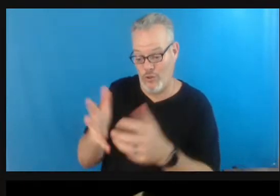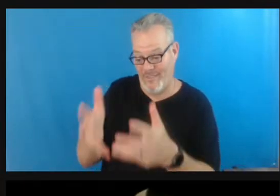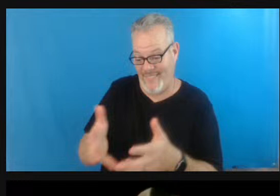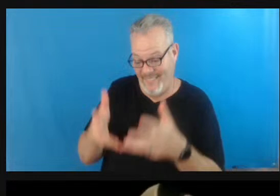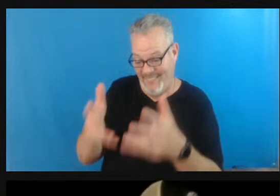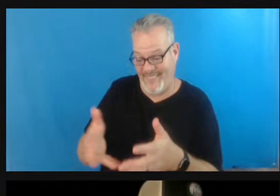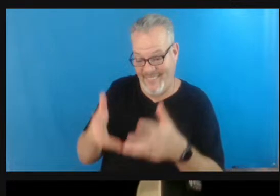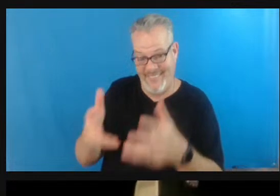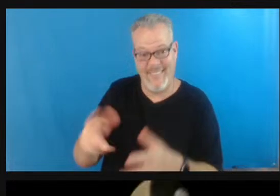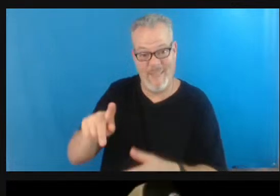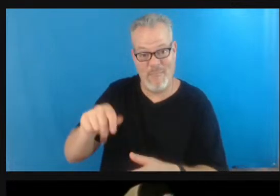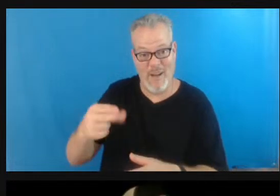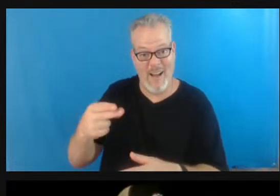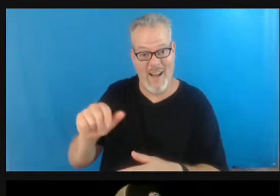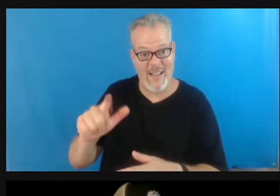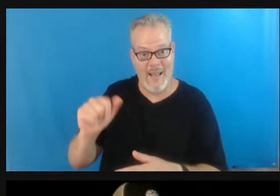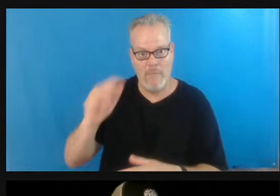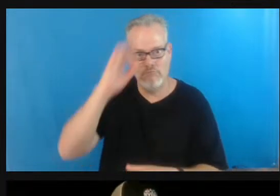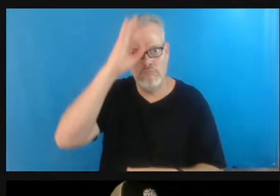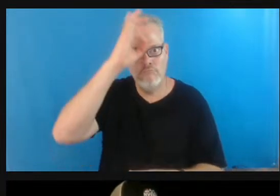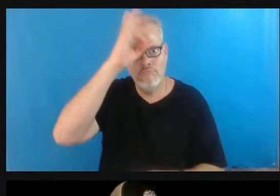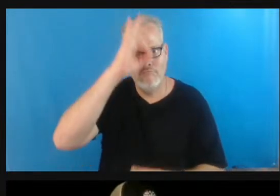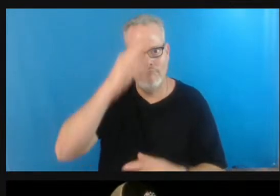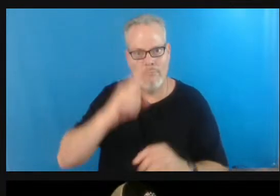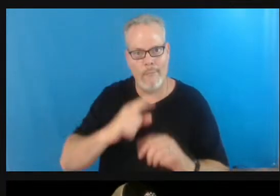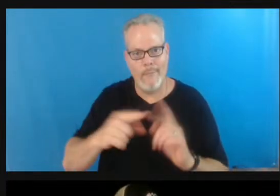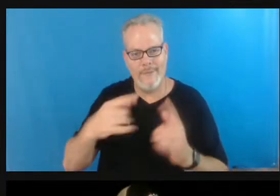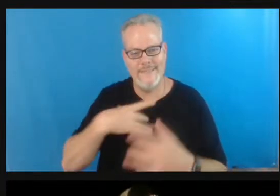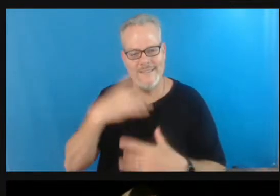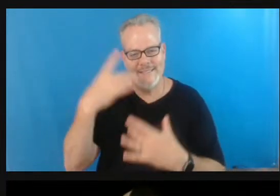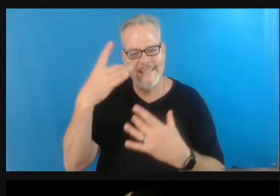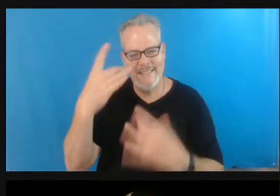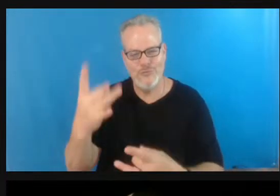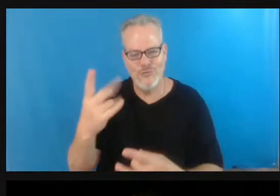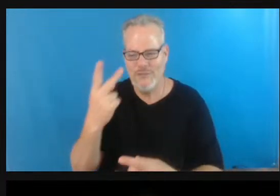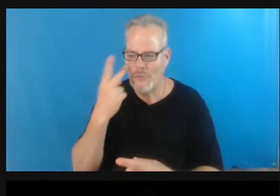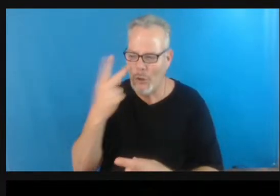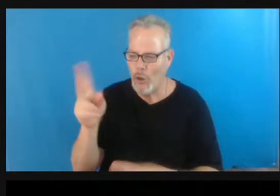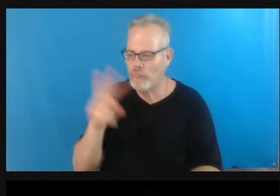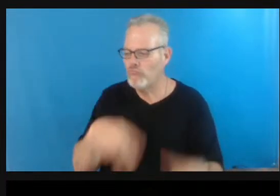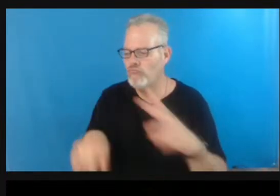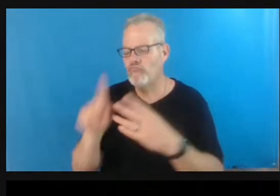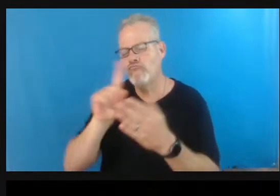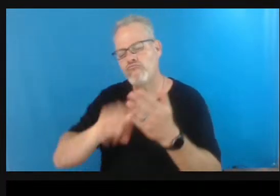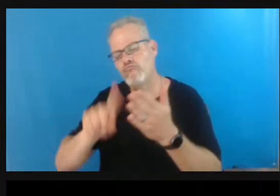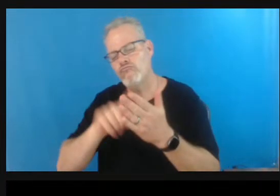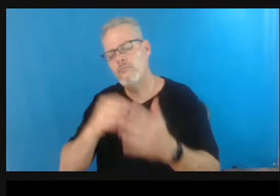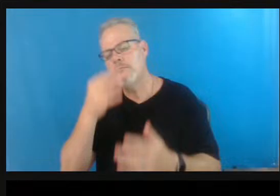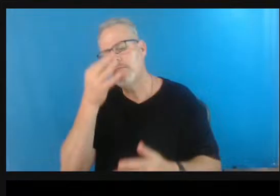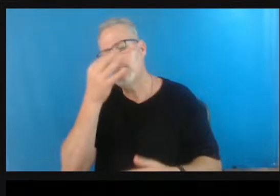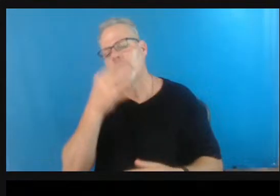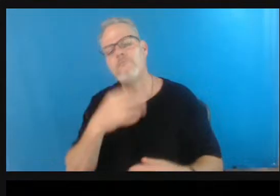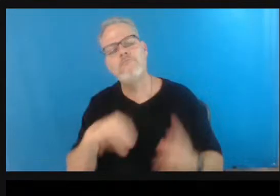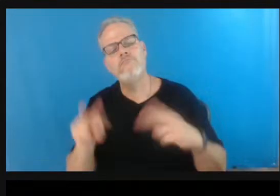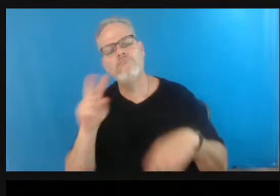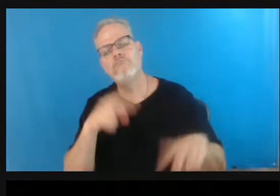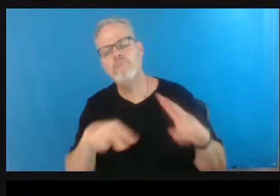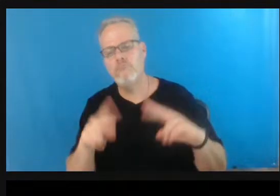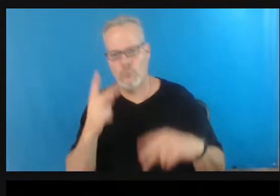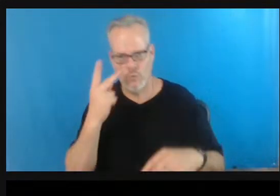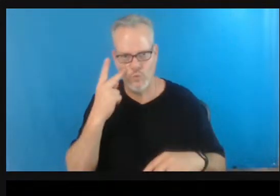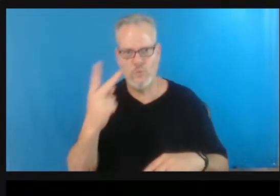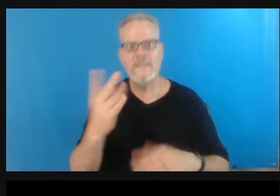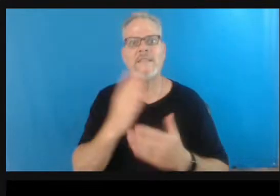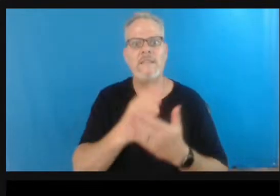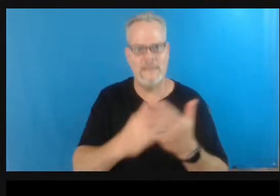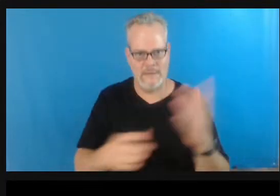that, since we know about that research from those scientists, and we're seeing some changes that we were